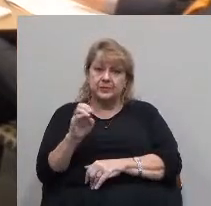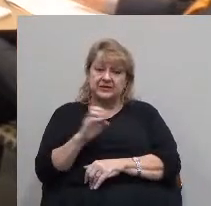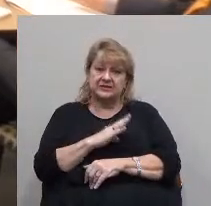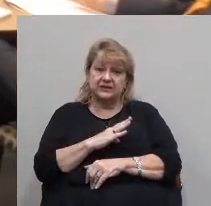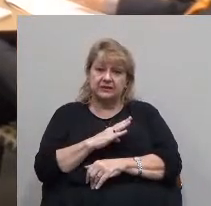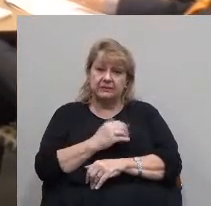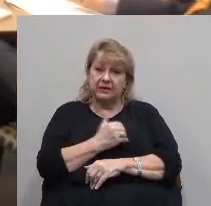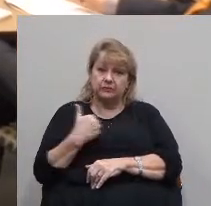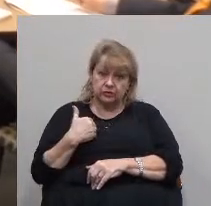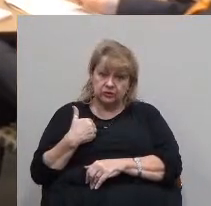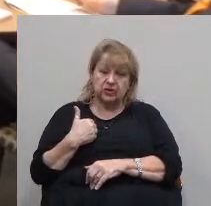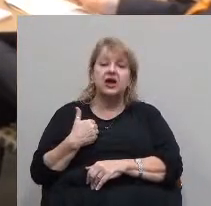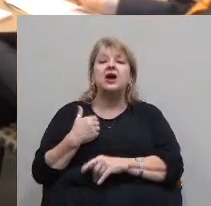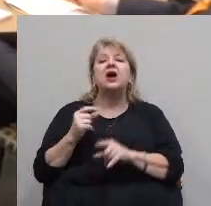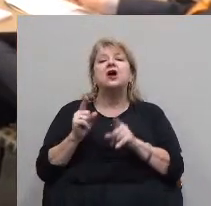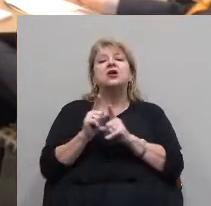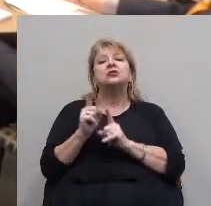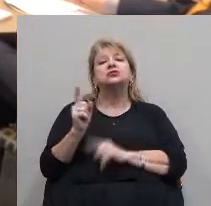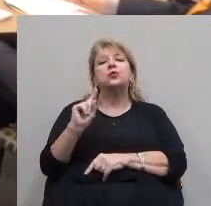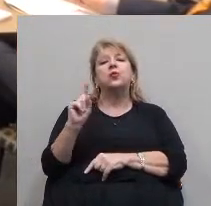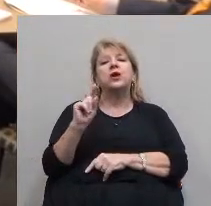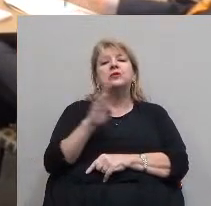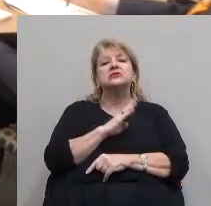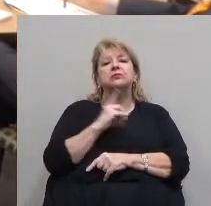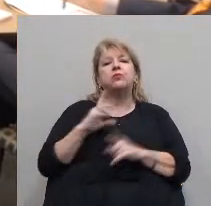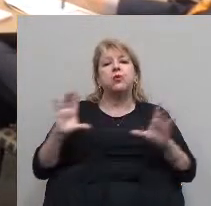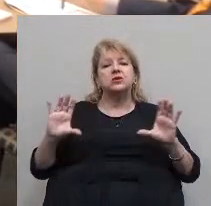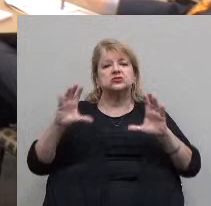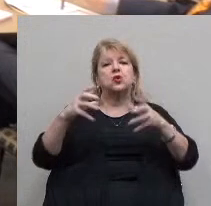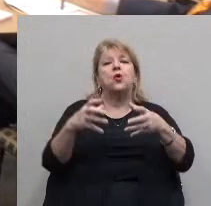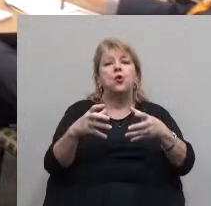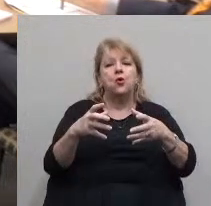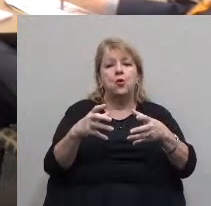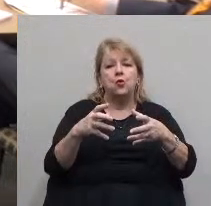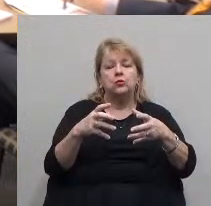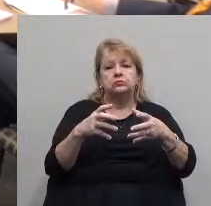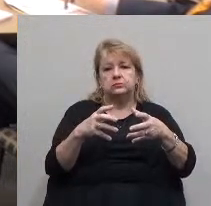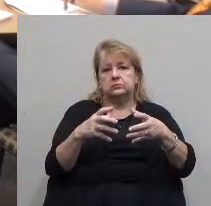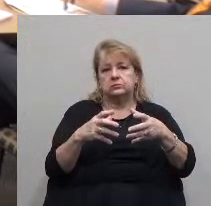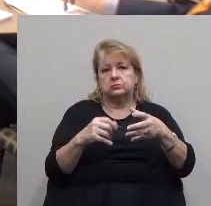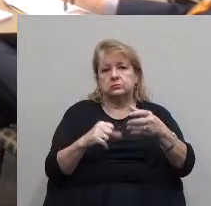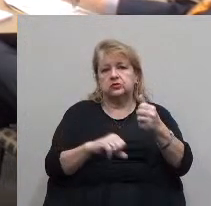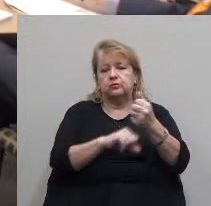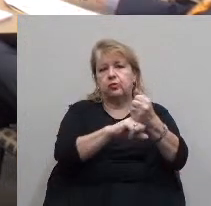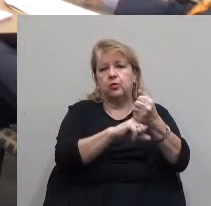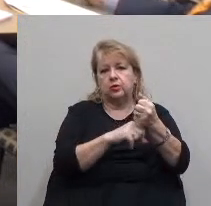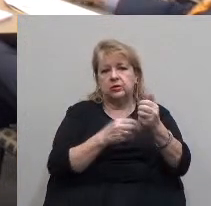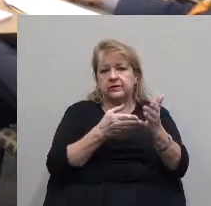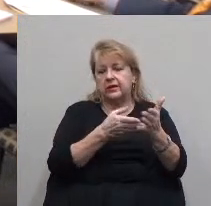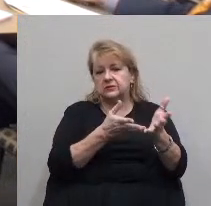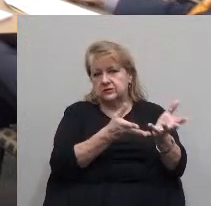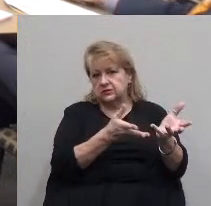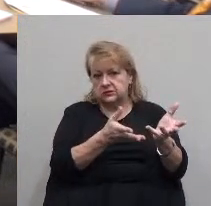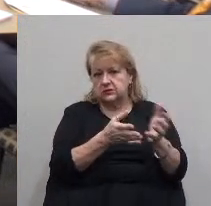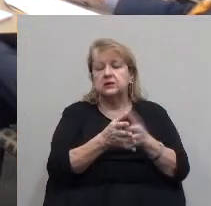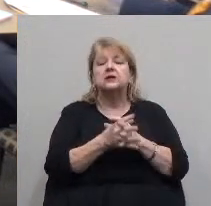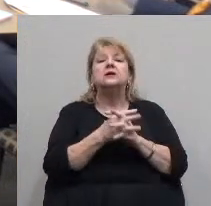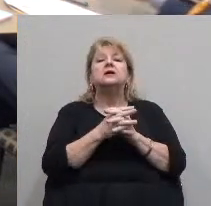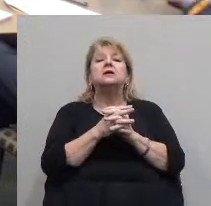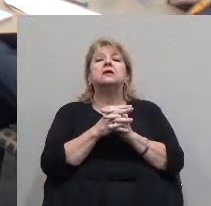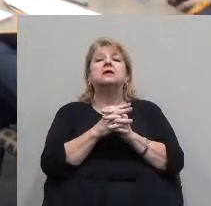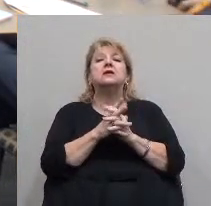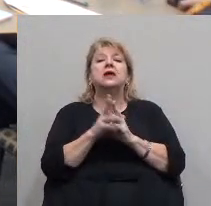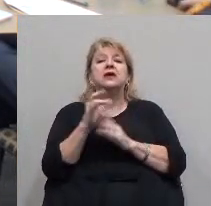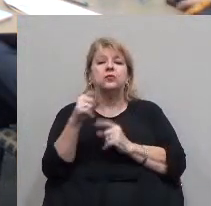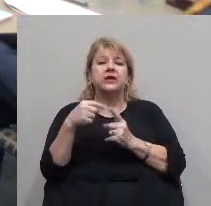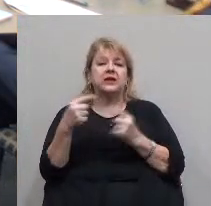should be on different pieces of legislation. And so I think the point that Ethan's making relative to being able to come